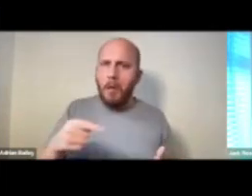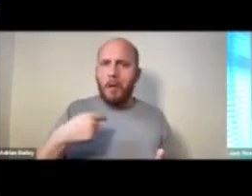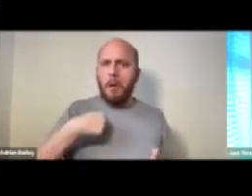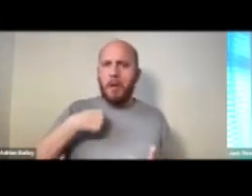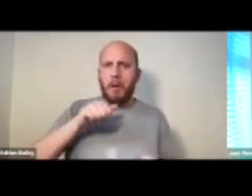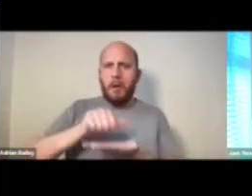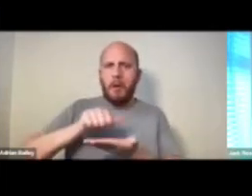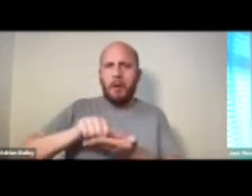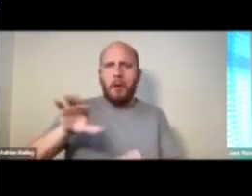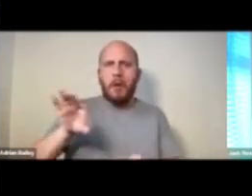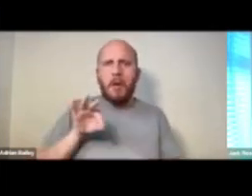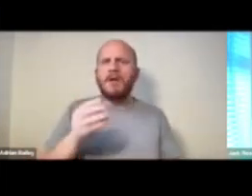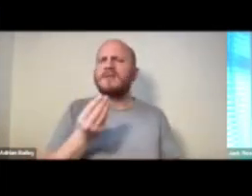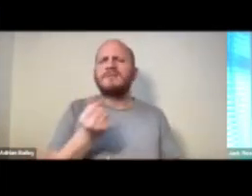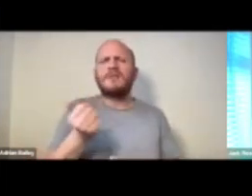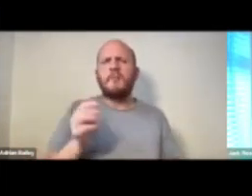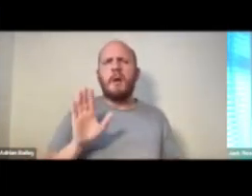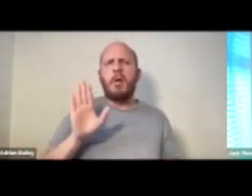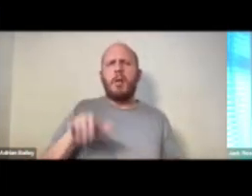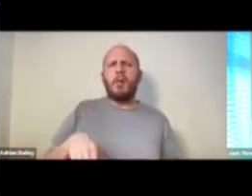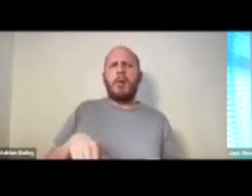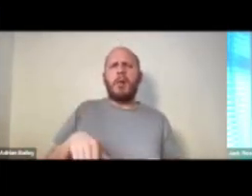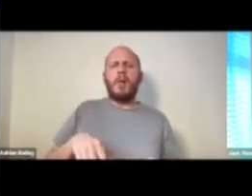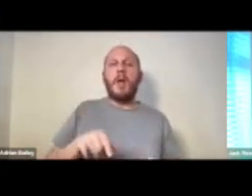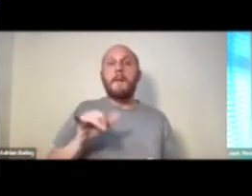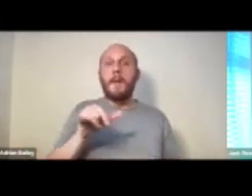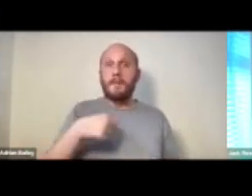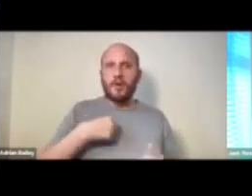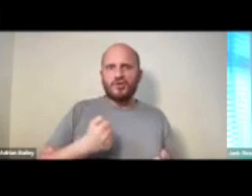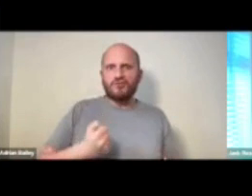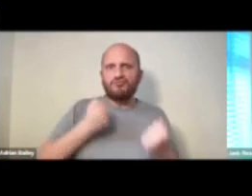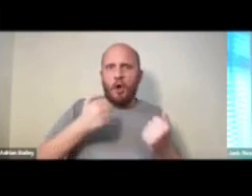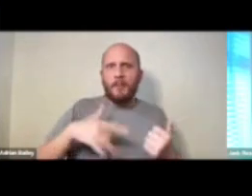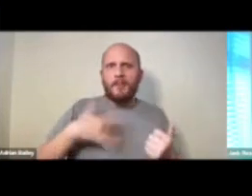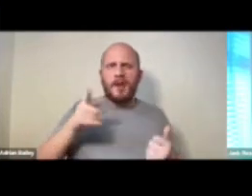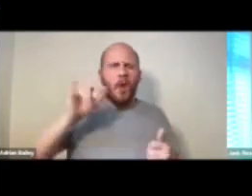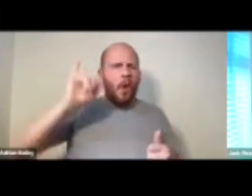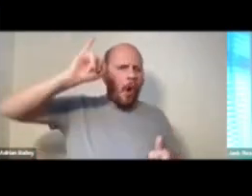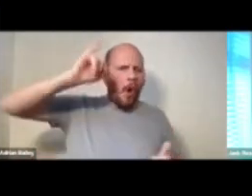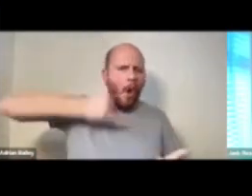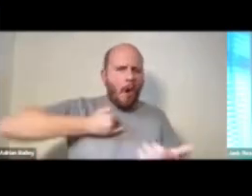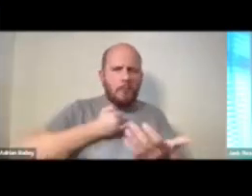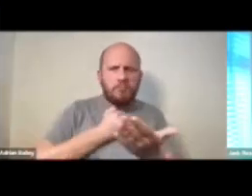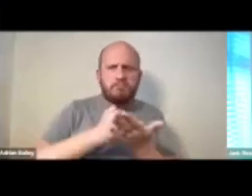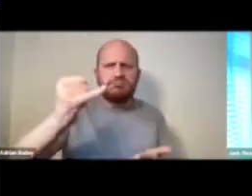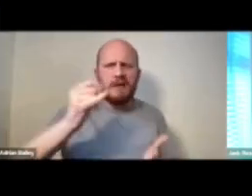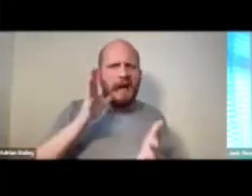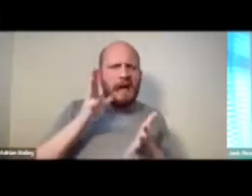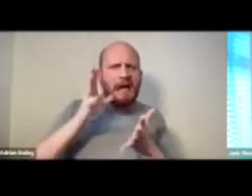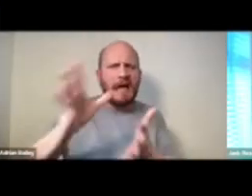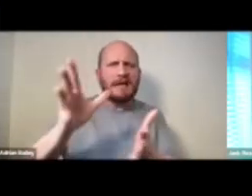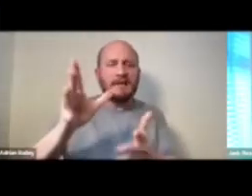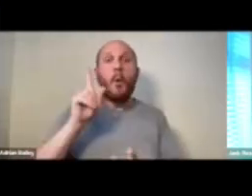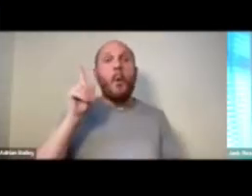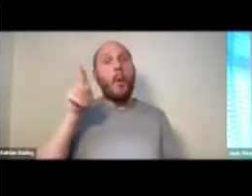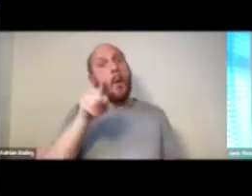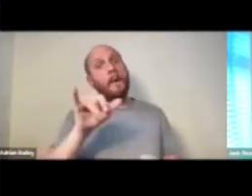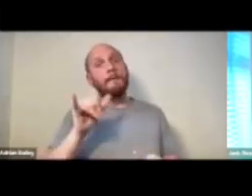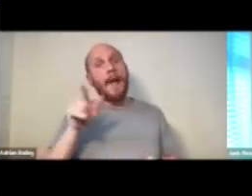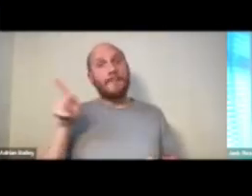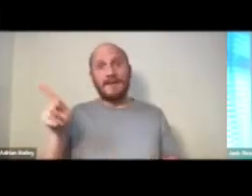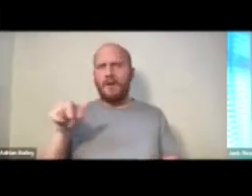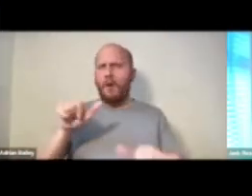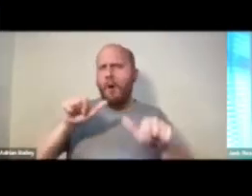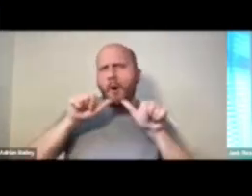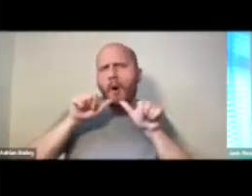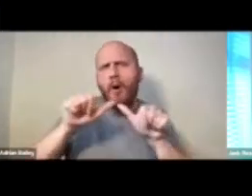those methods. It might be people who have very strong opinions. Maybe they hated the experience, or maybe they really love you as an organization